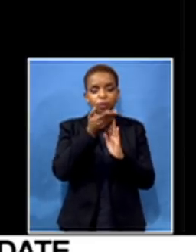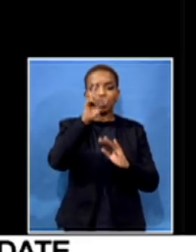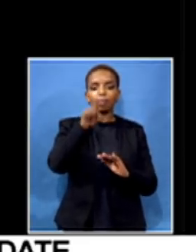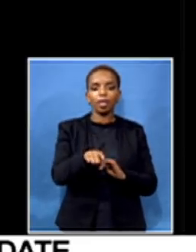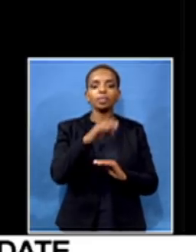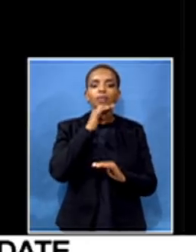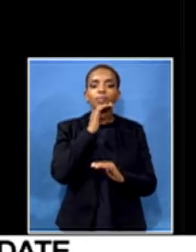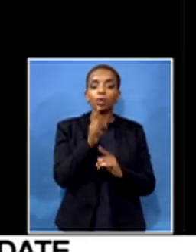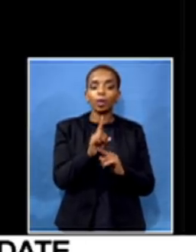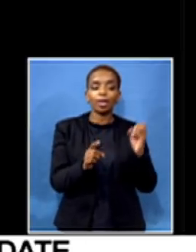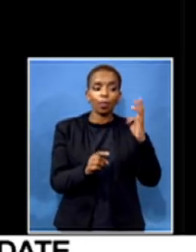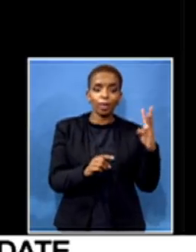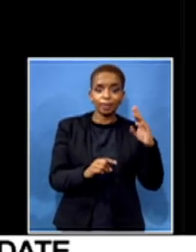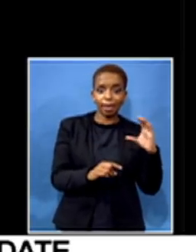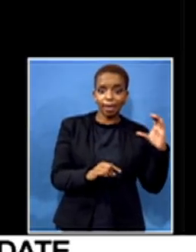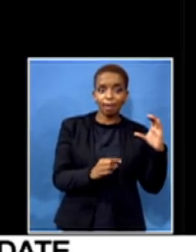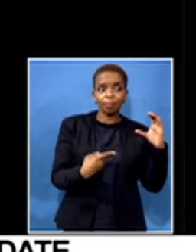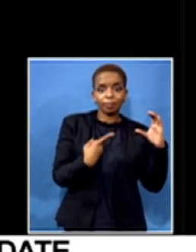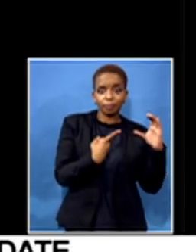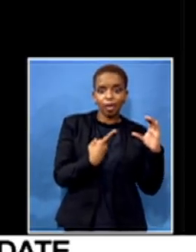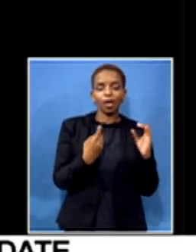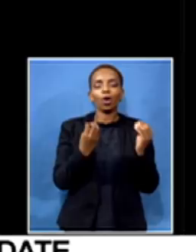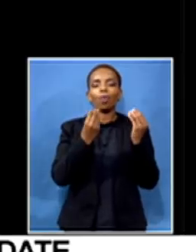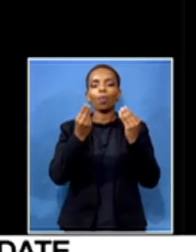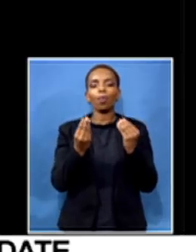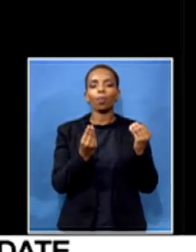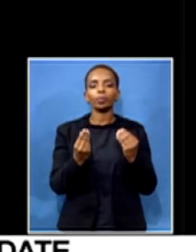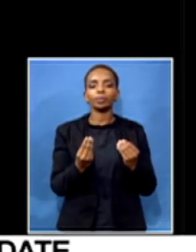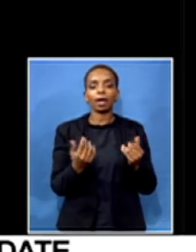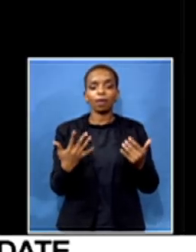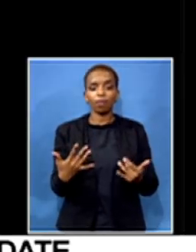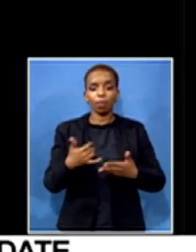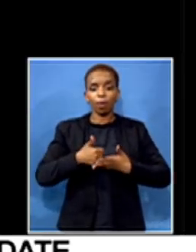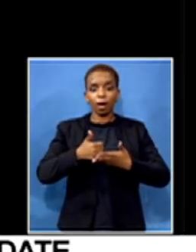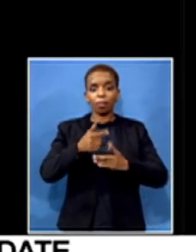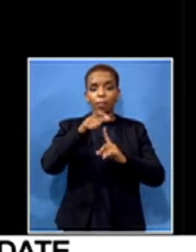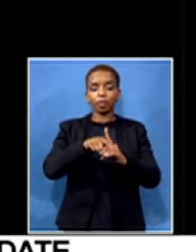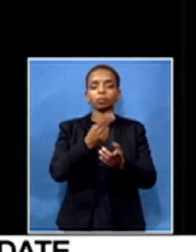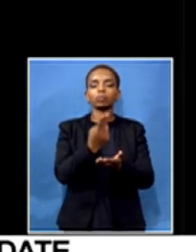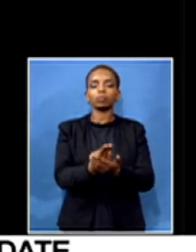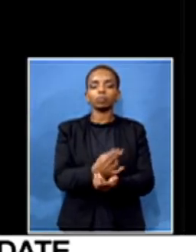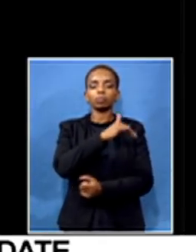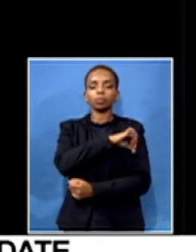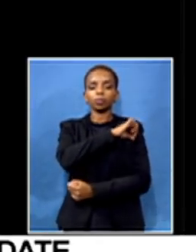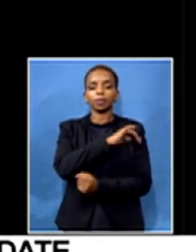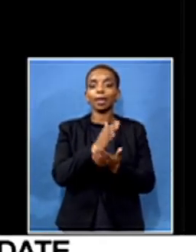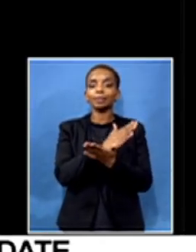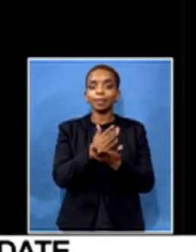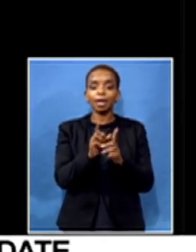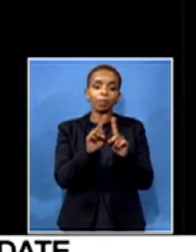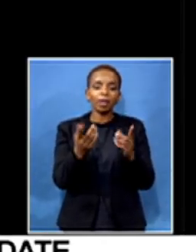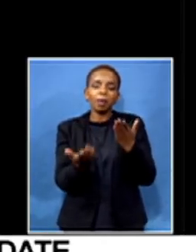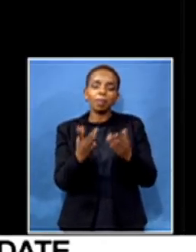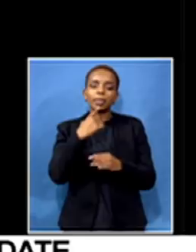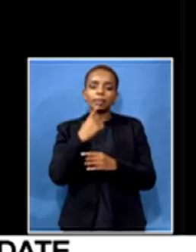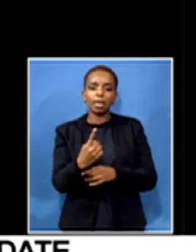cost. Now, the cost of treating a patient in a hospital, some of them, if we use the hotels, for example, the